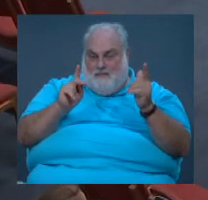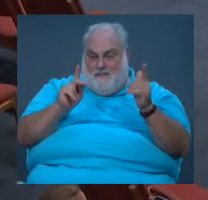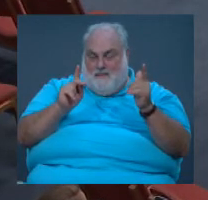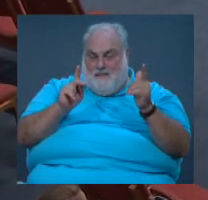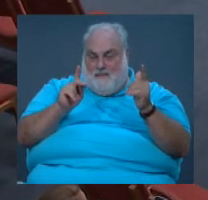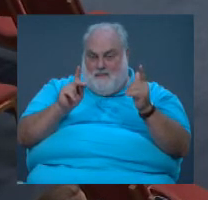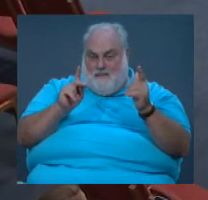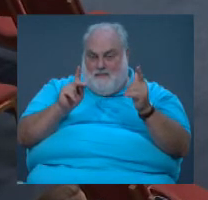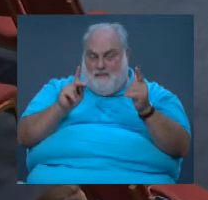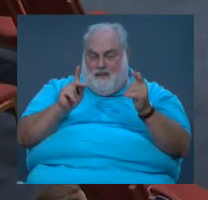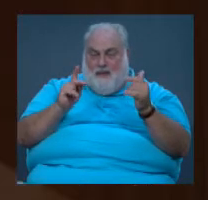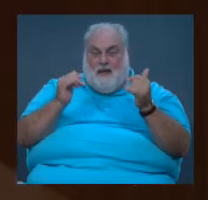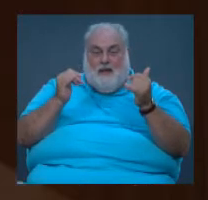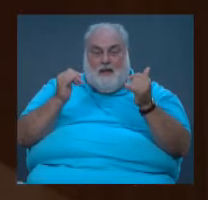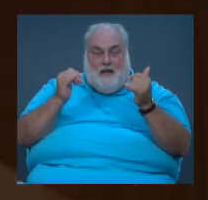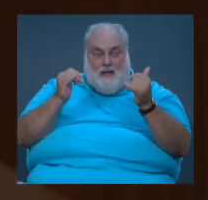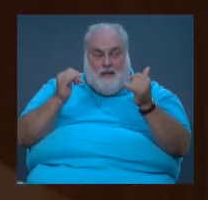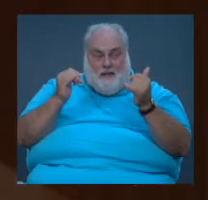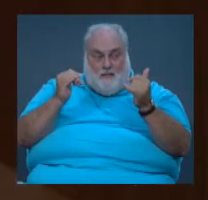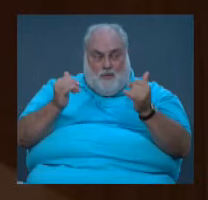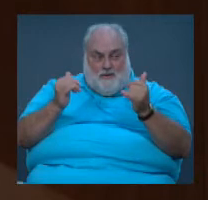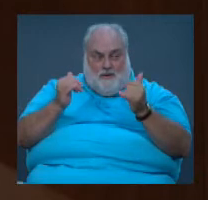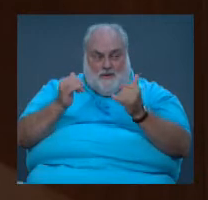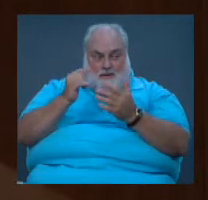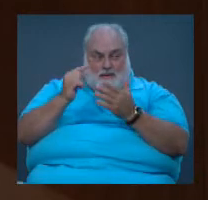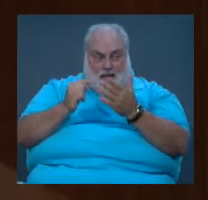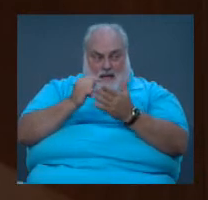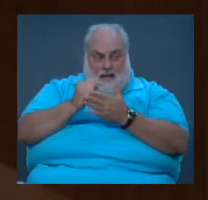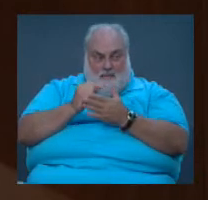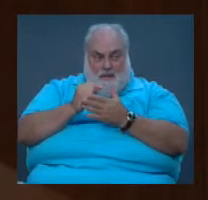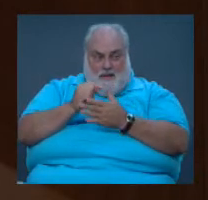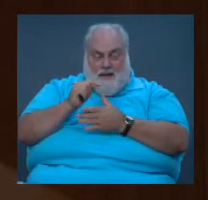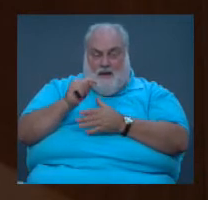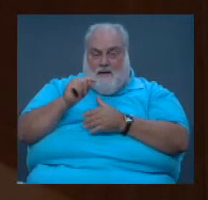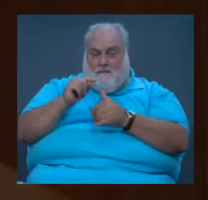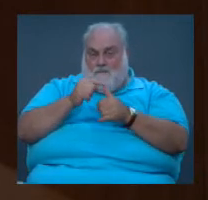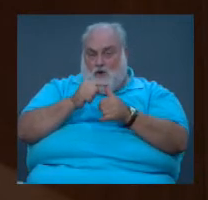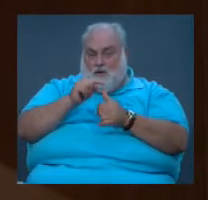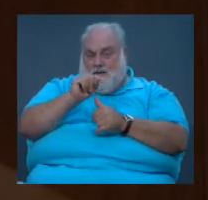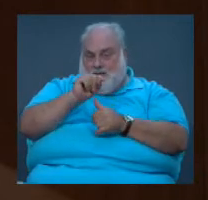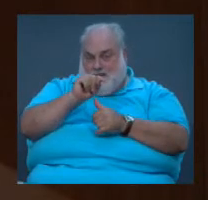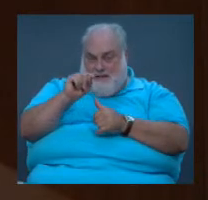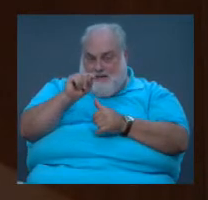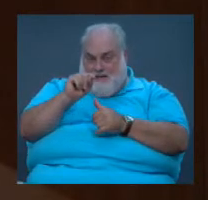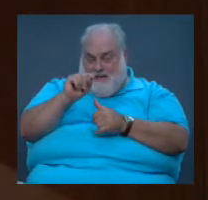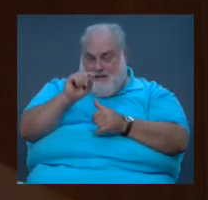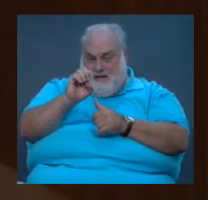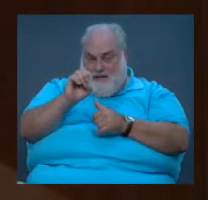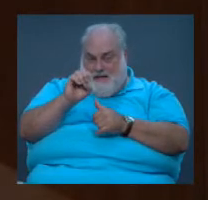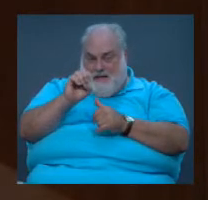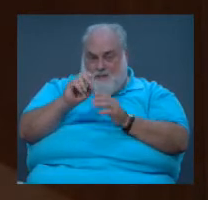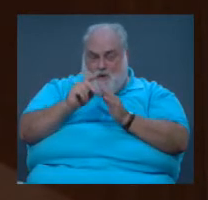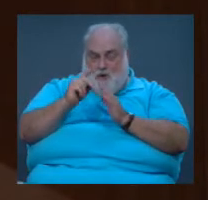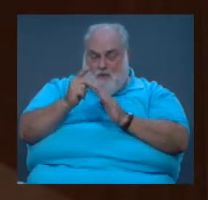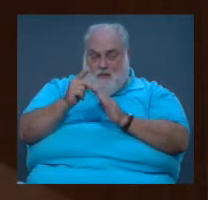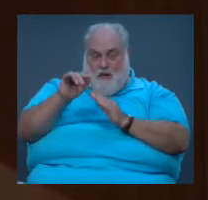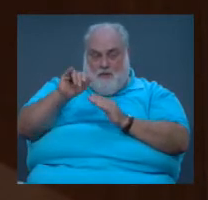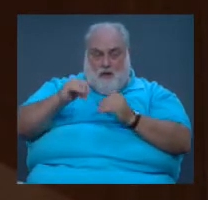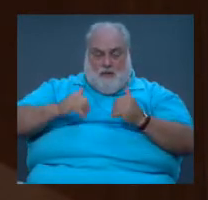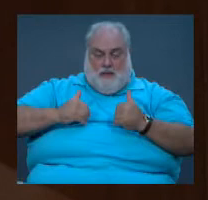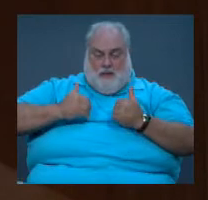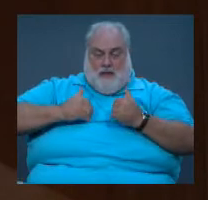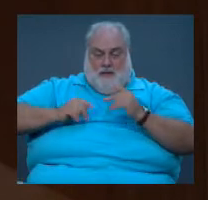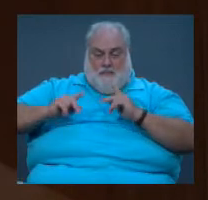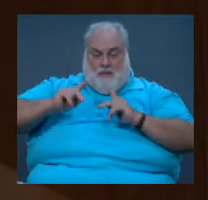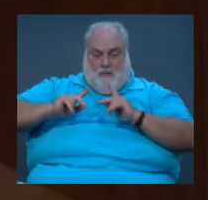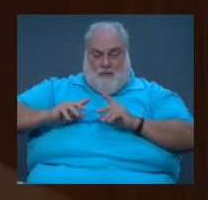At the present time, the First Tee has their First Tee program. Those young people that they have in